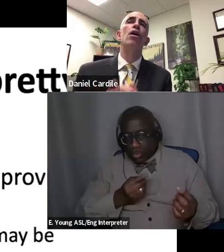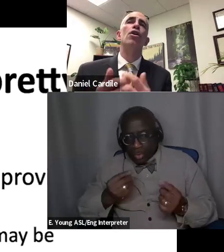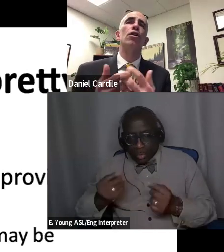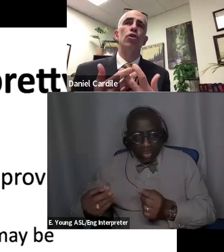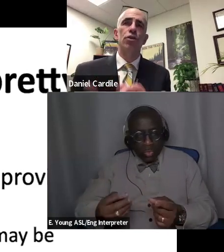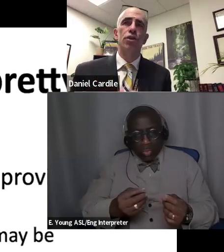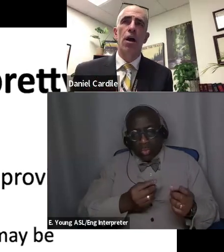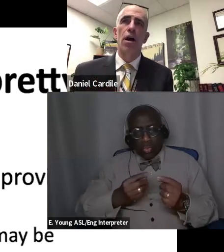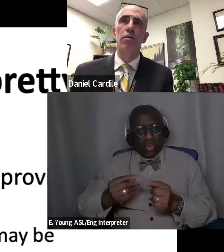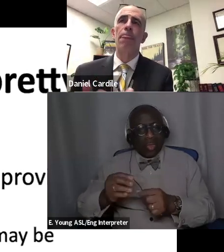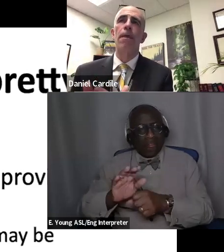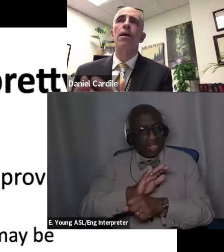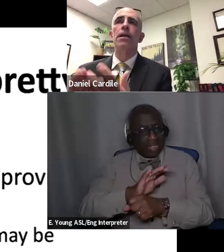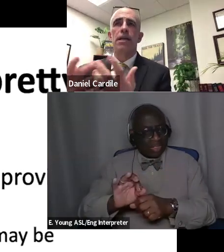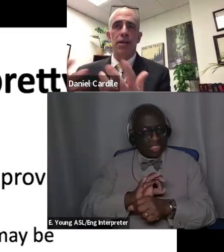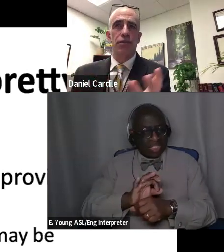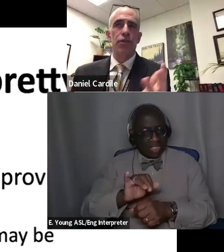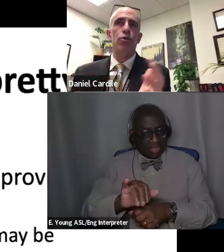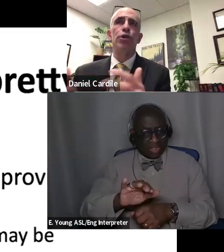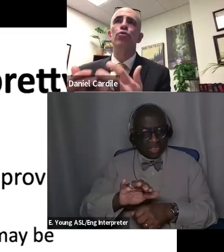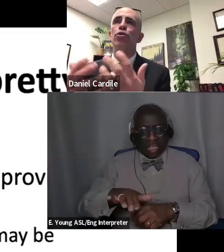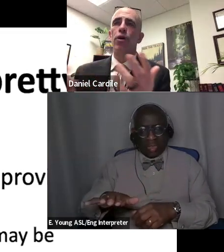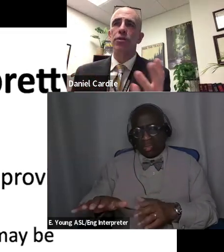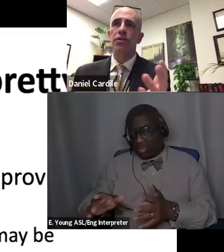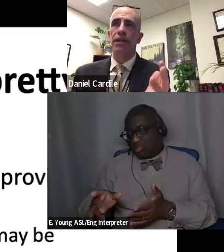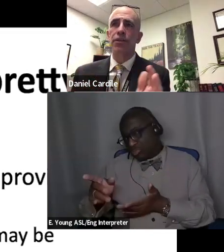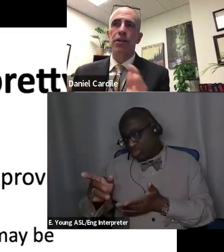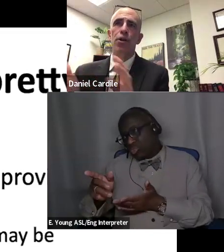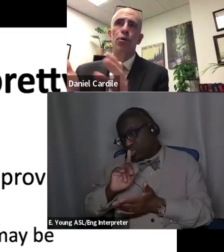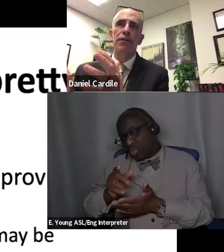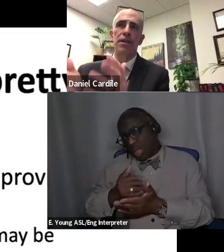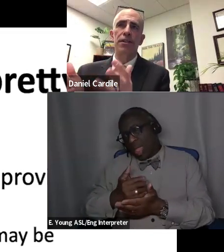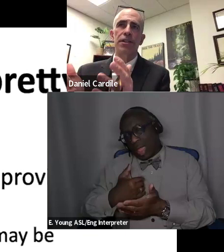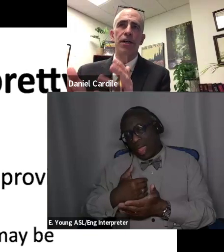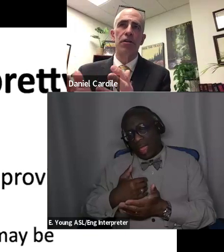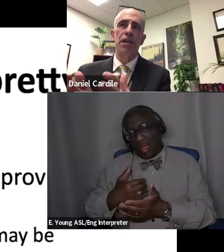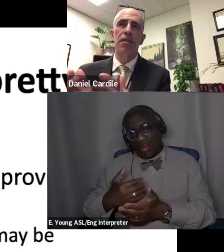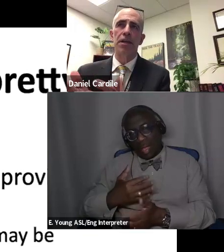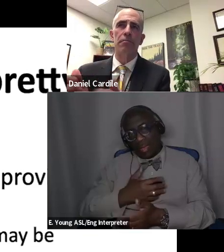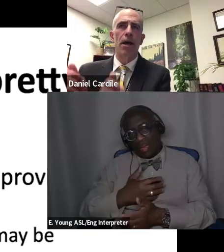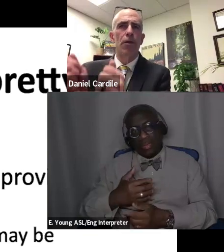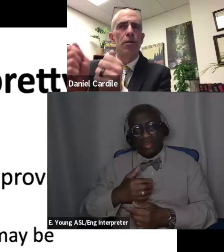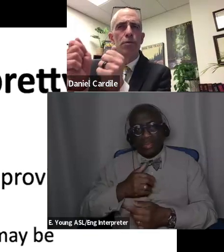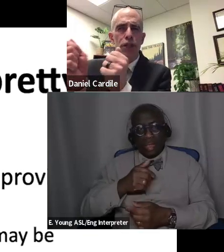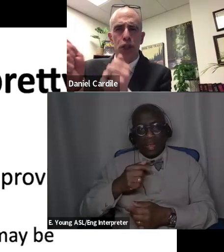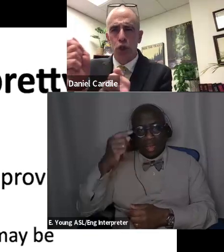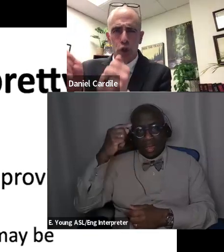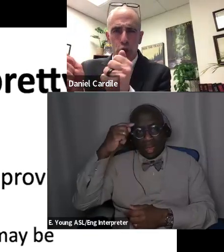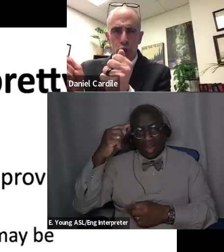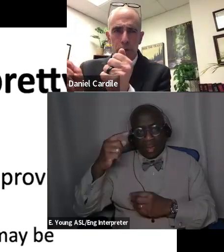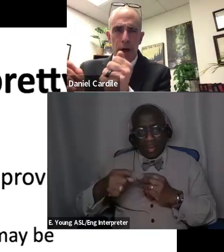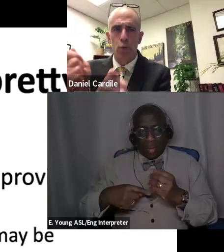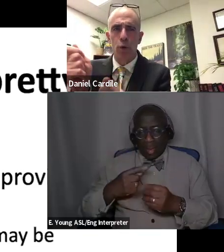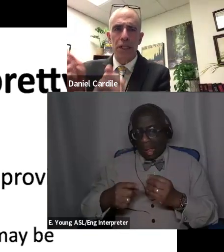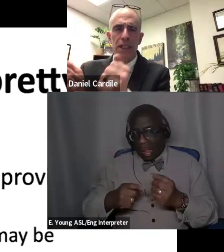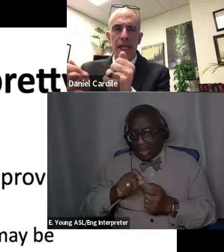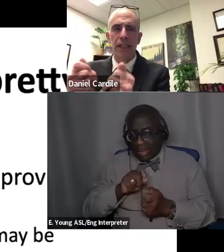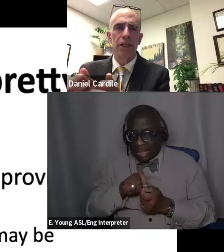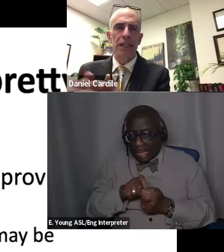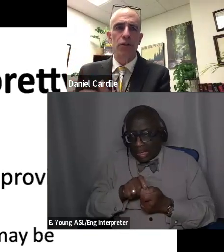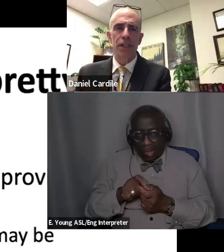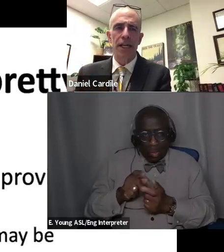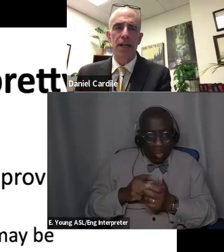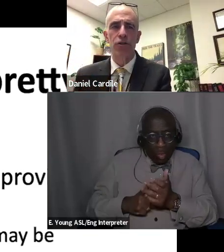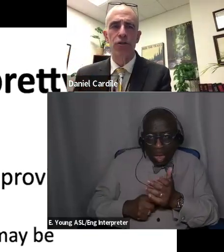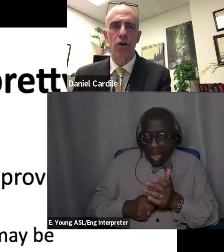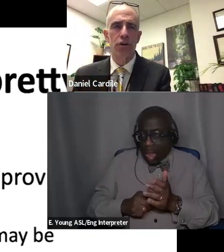of your child. Yes, you do those things, and you don't have to necessarily think about the particulars, about what exactly